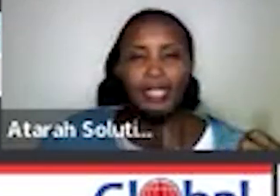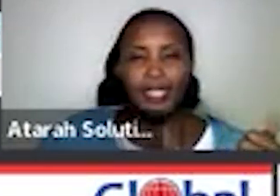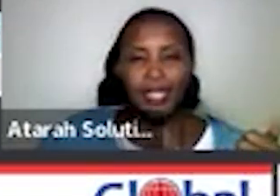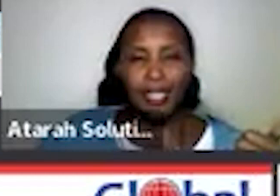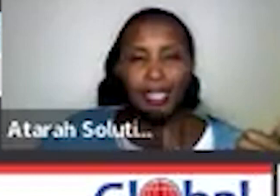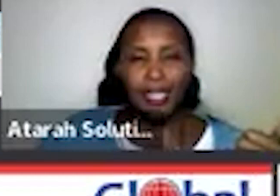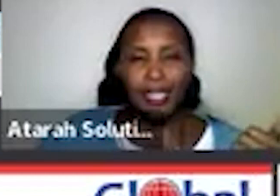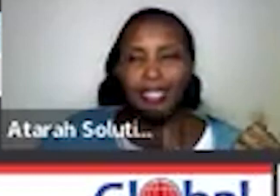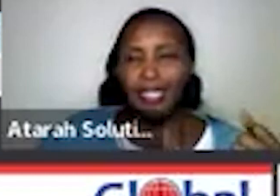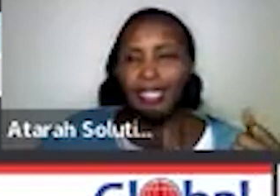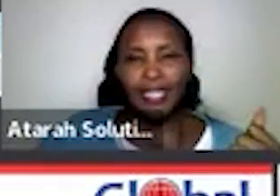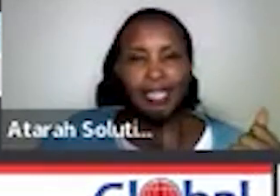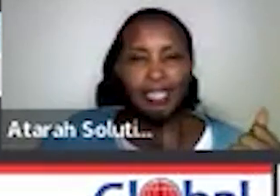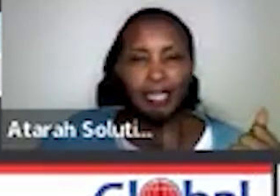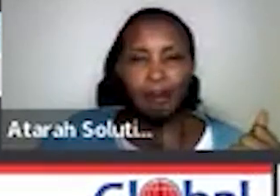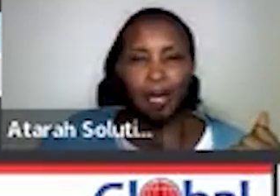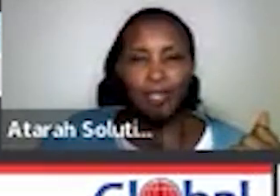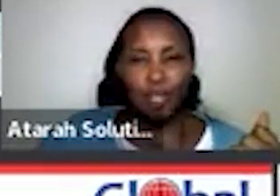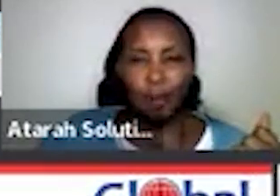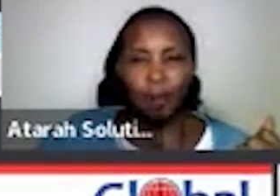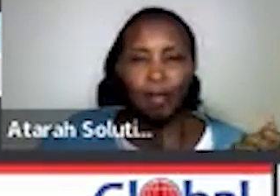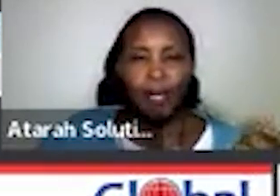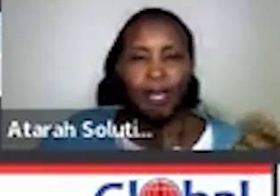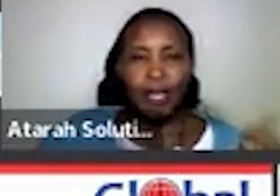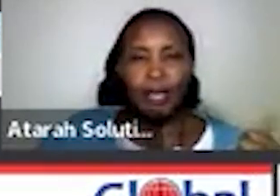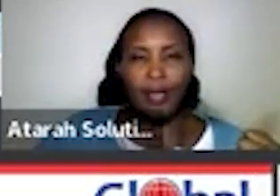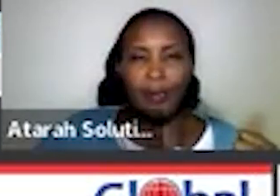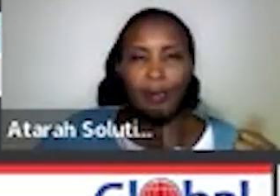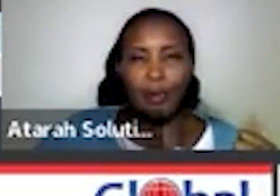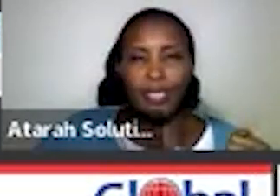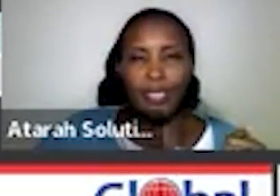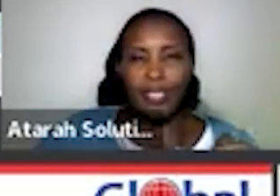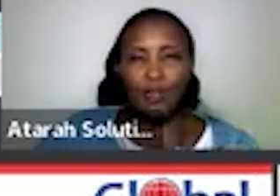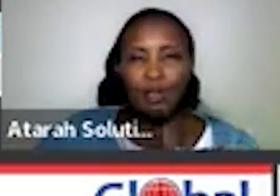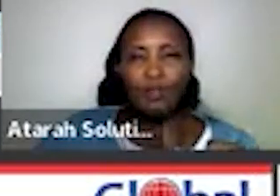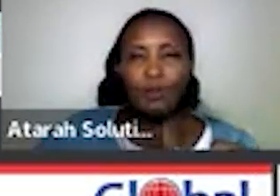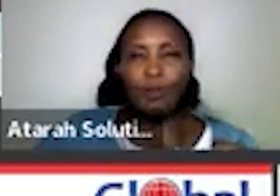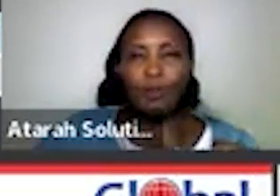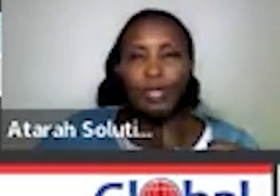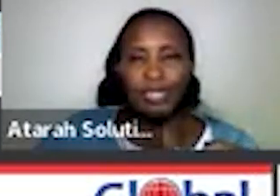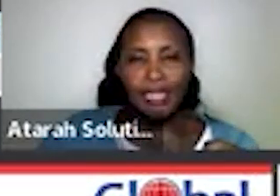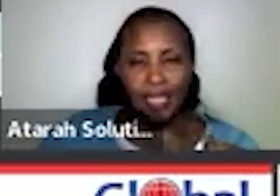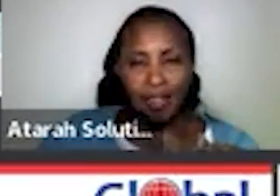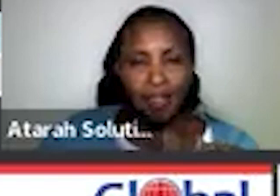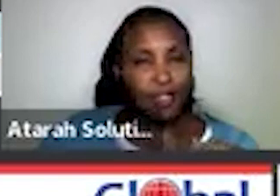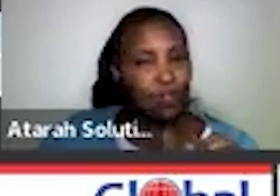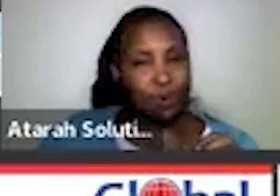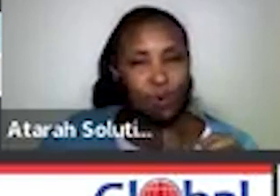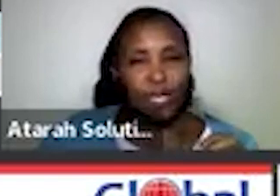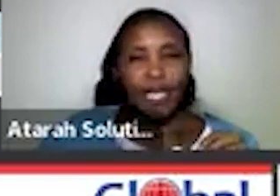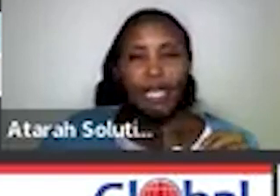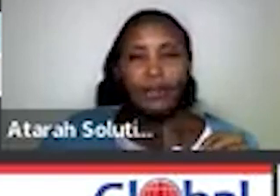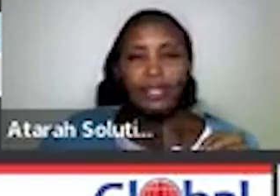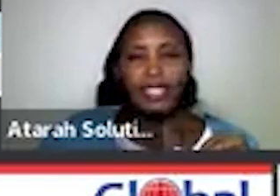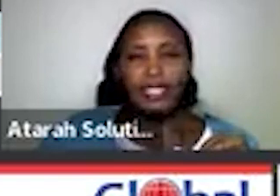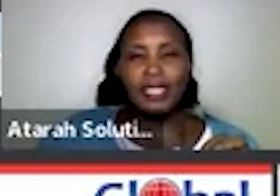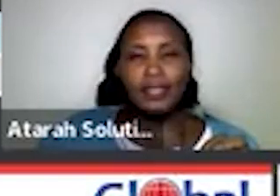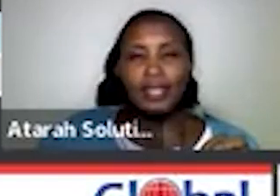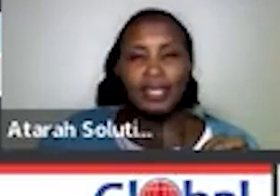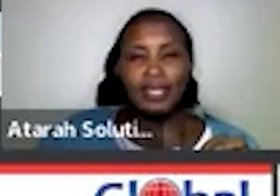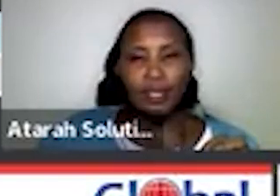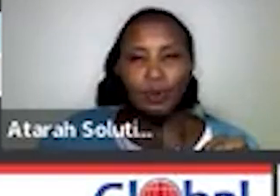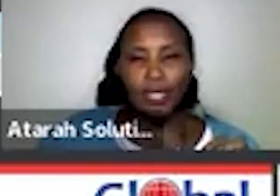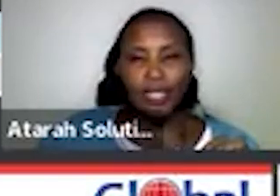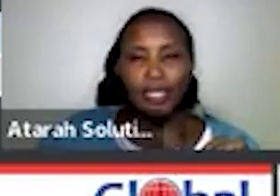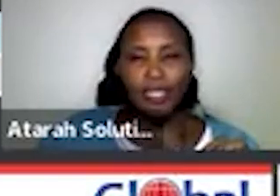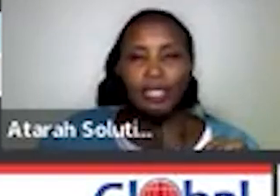Martin says it landed him a job. Colin says you have to be bold enough. That's true. Edward says